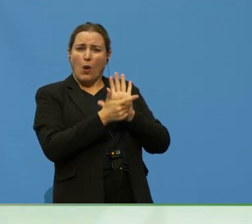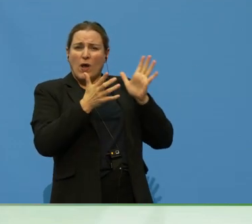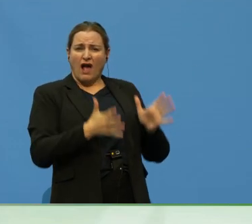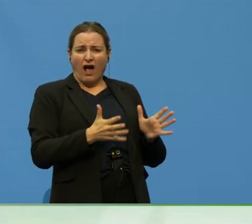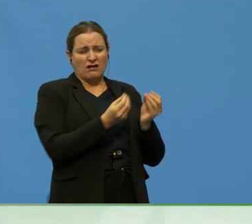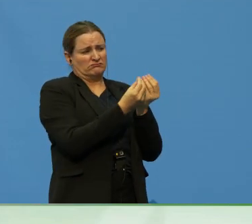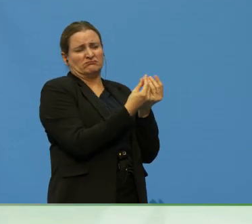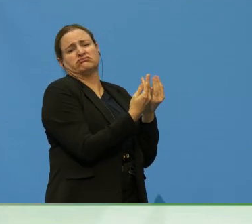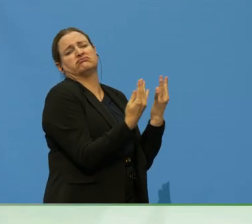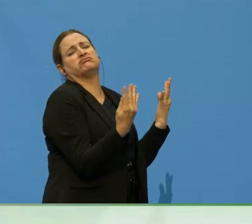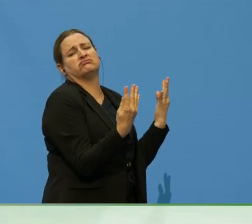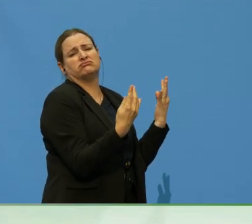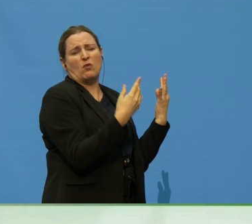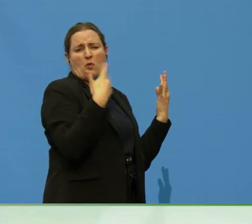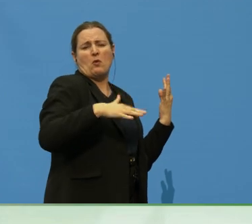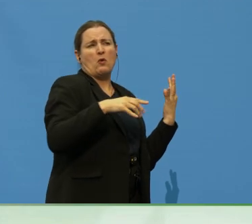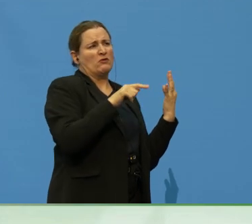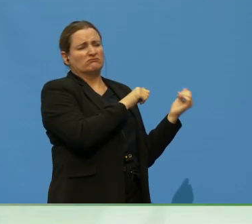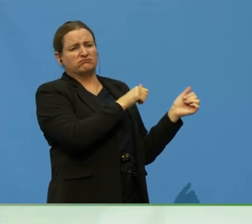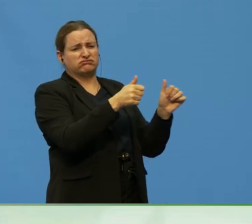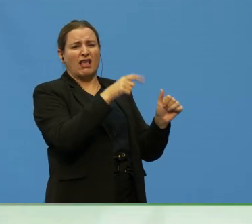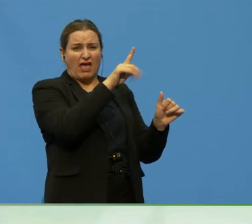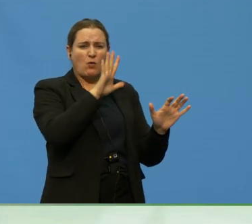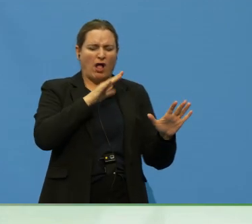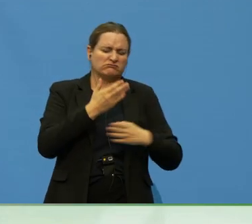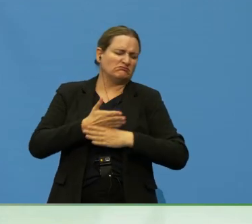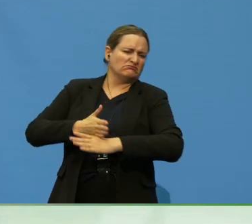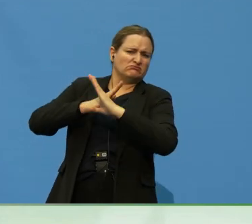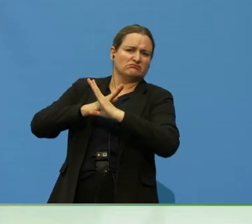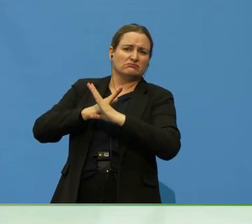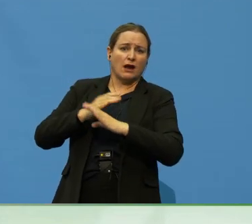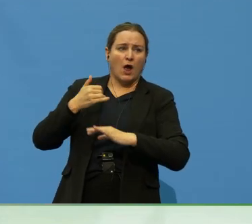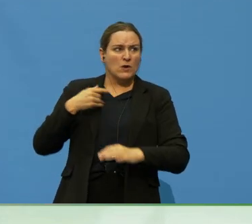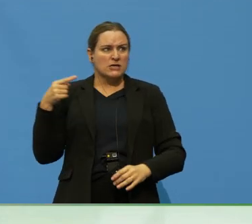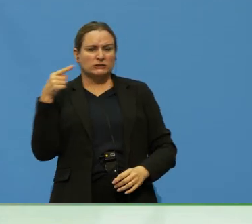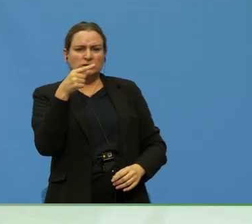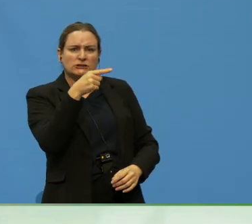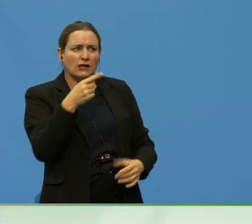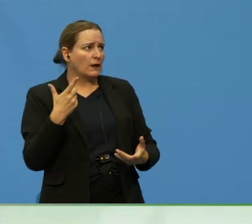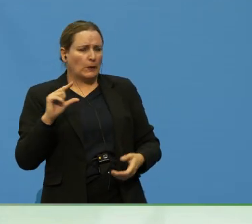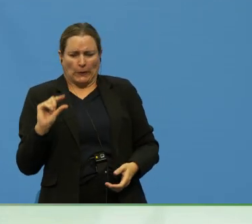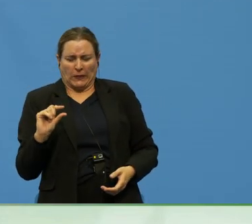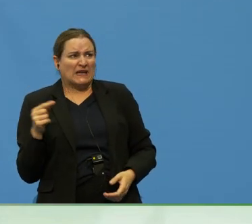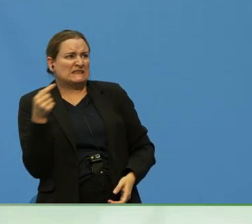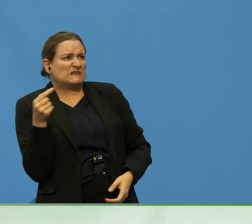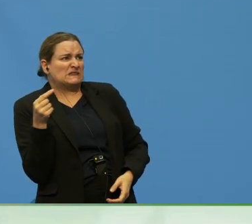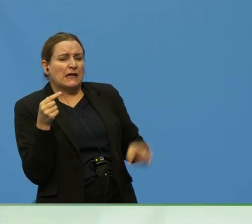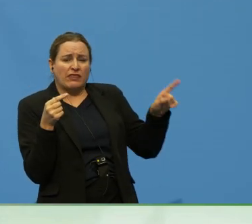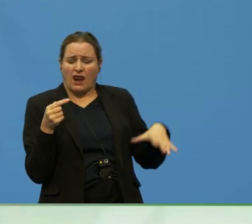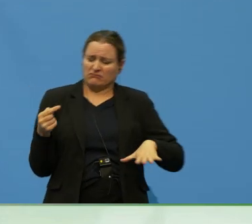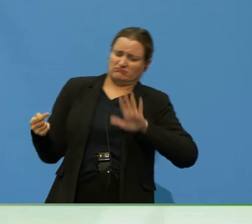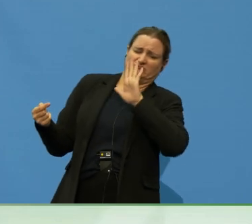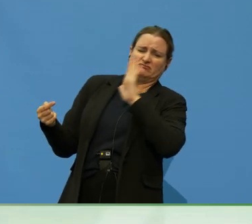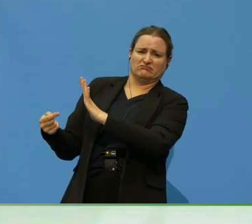to litigate the case and defend the case really vigorously and spend a lot of money doing